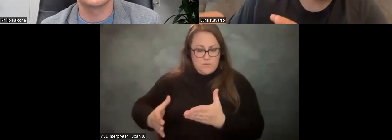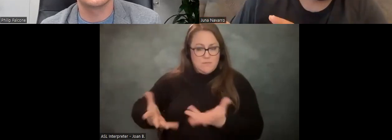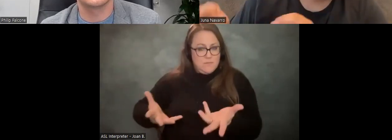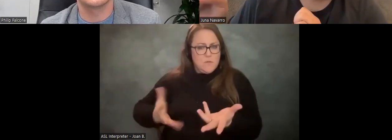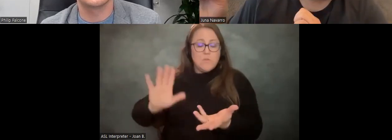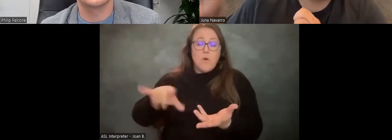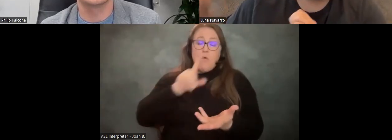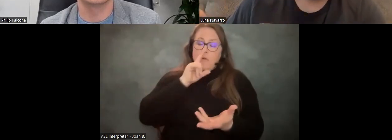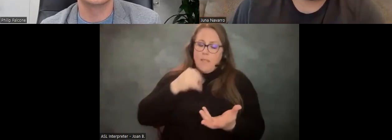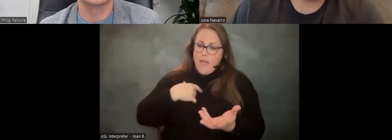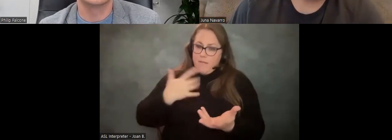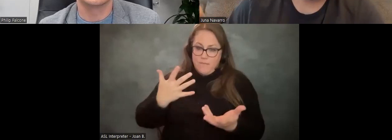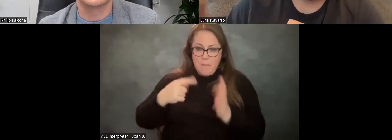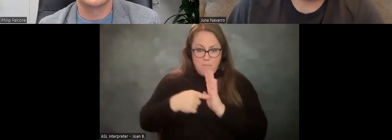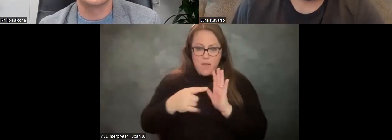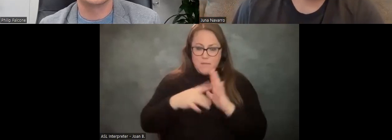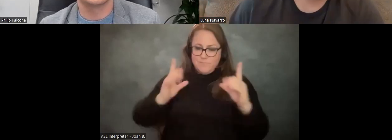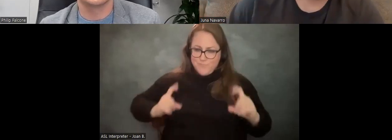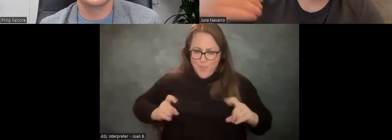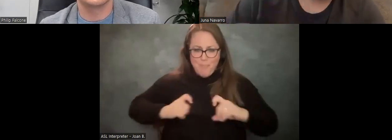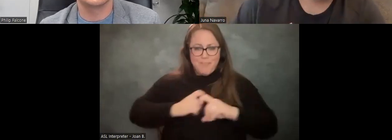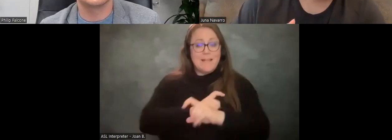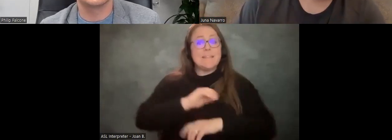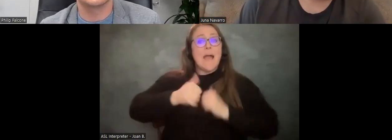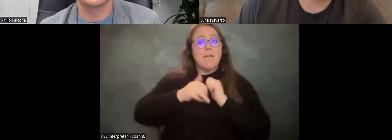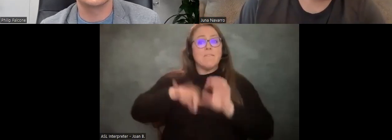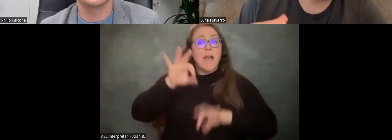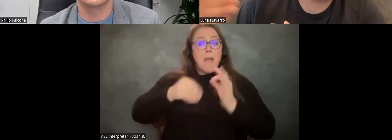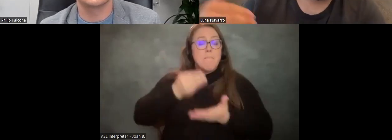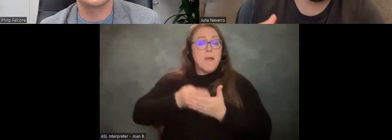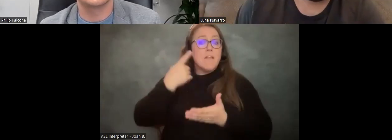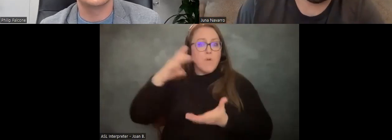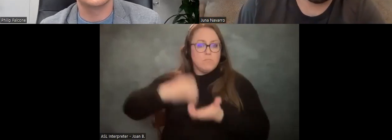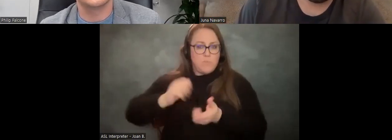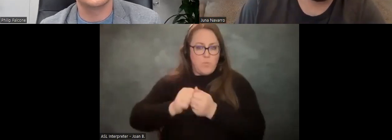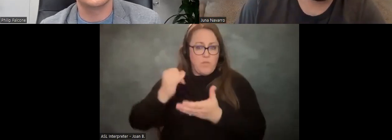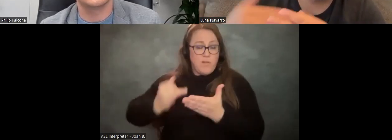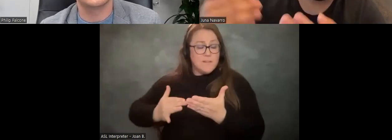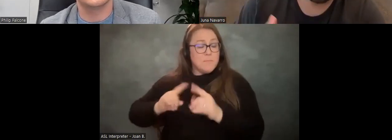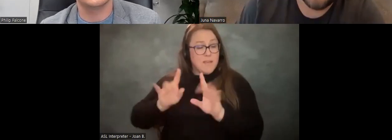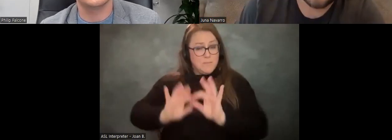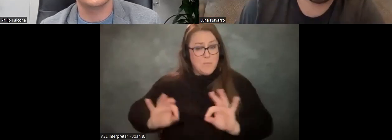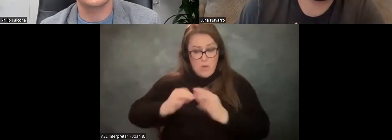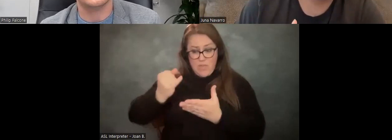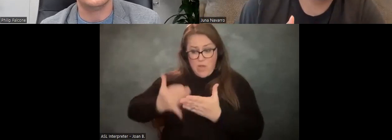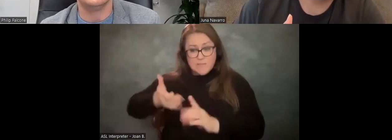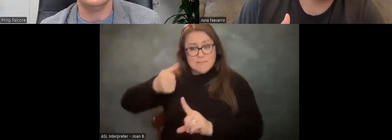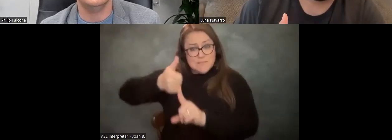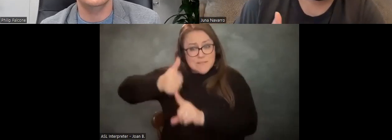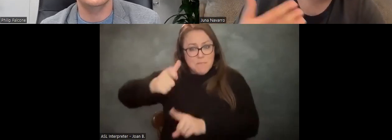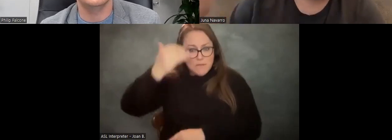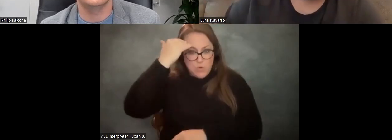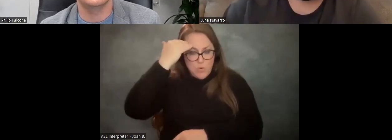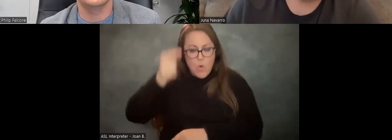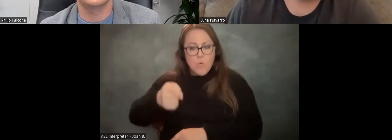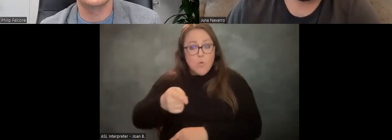complex models of how an organization can find funding to work with artists, but I also think artists have to be aware that we also must share the